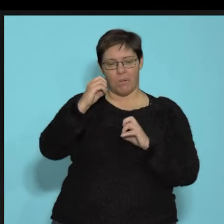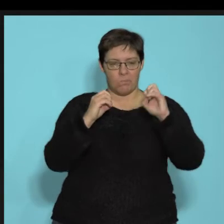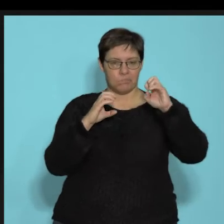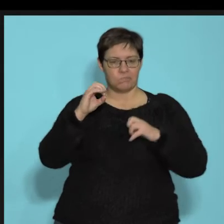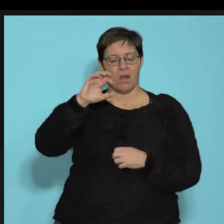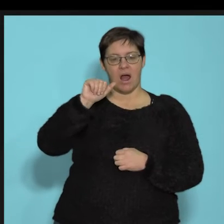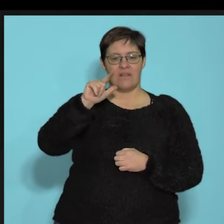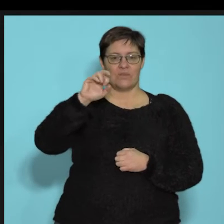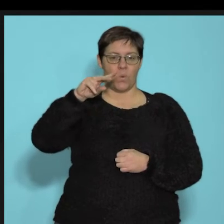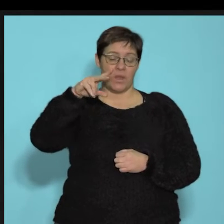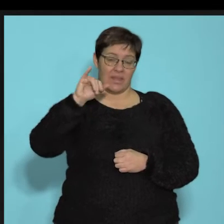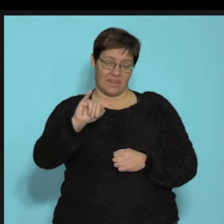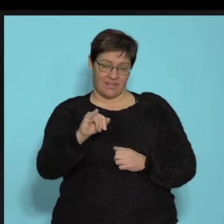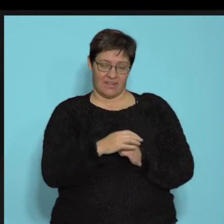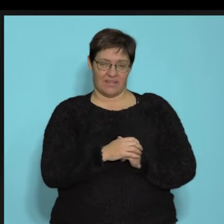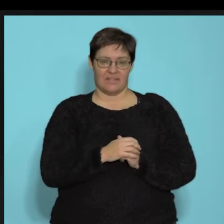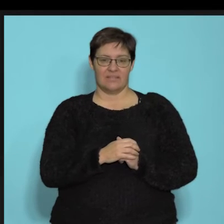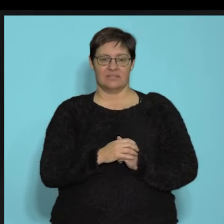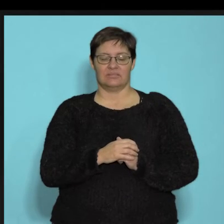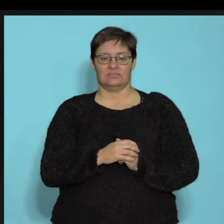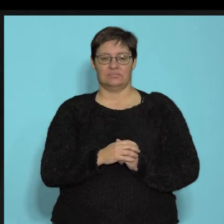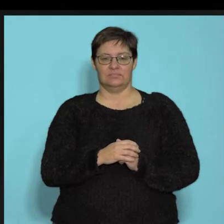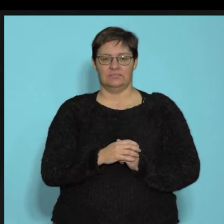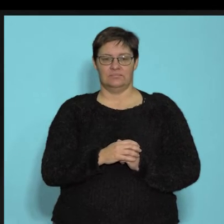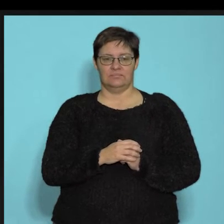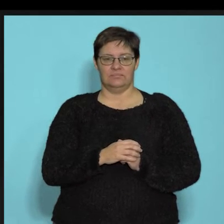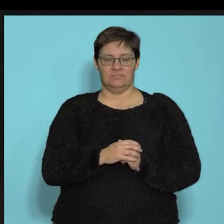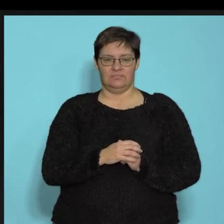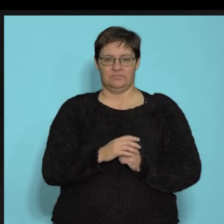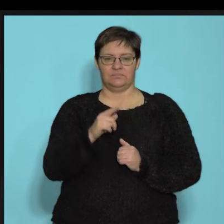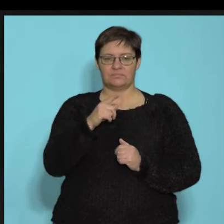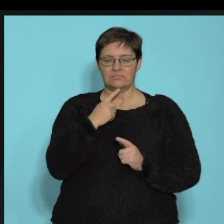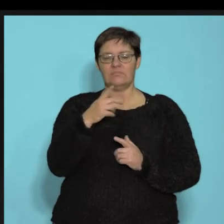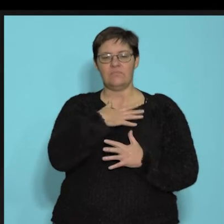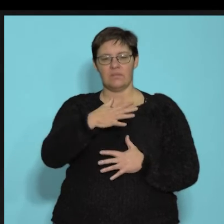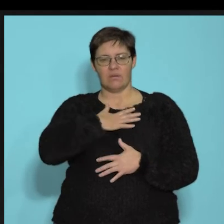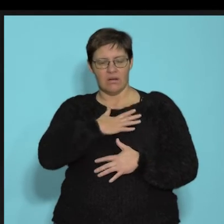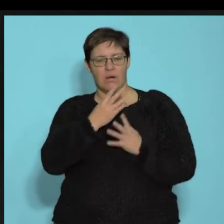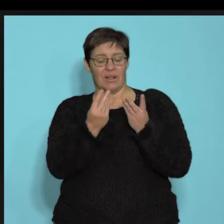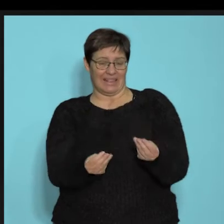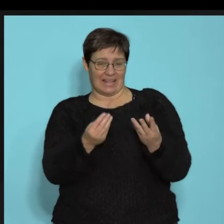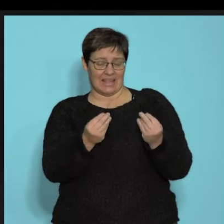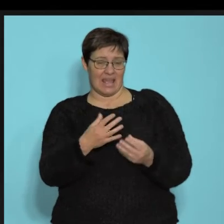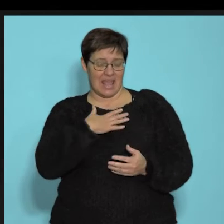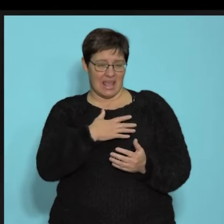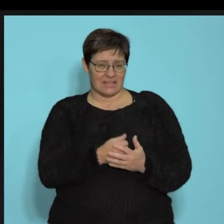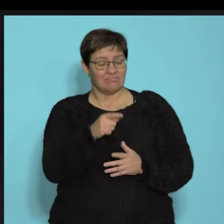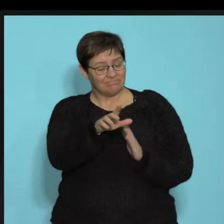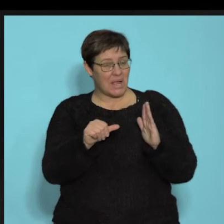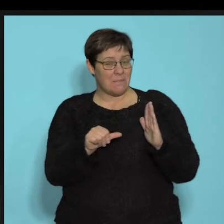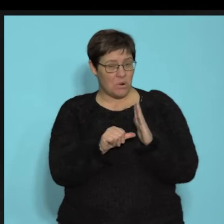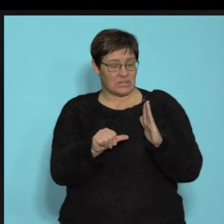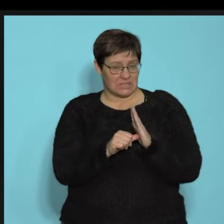alveoli, what you will see over here, right, is a very thin layer of moist air. And that moist air is